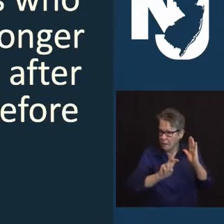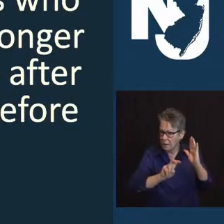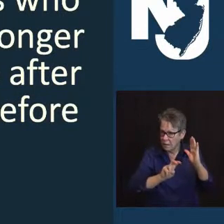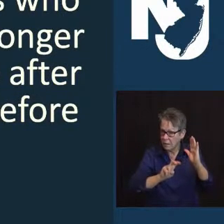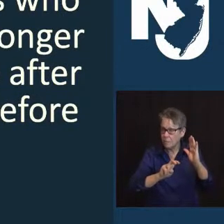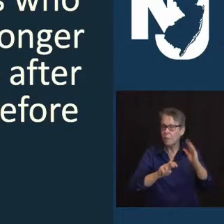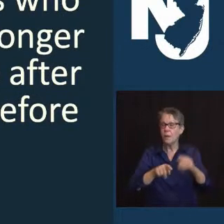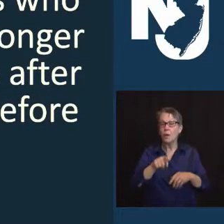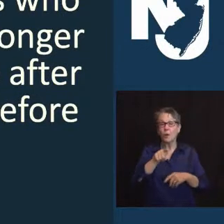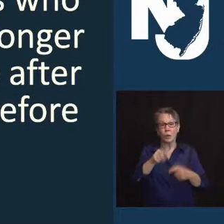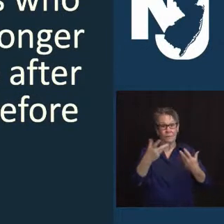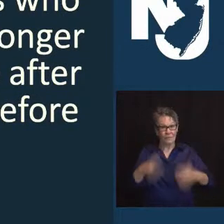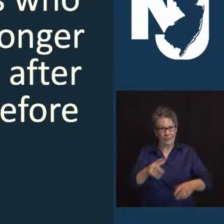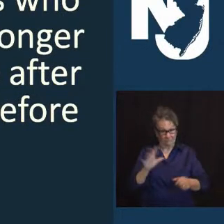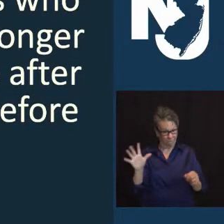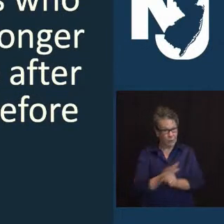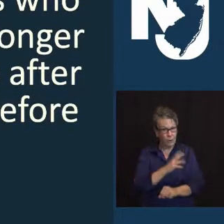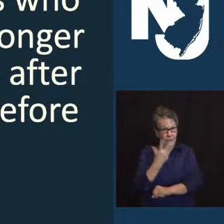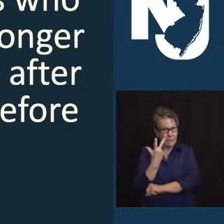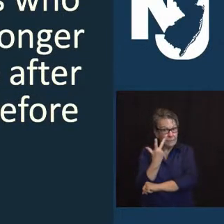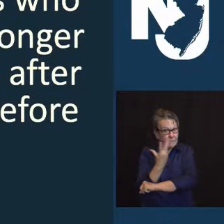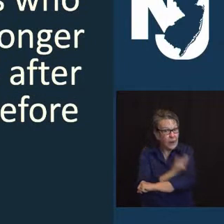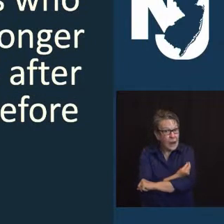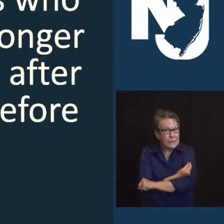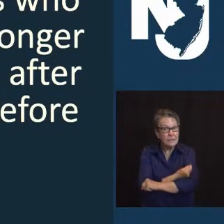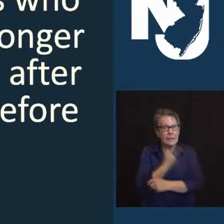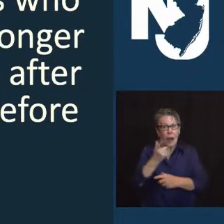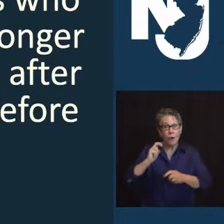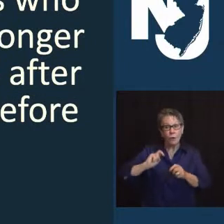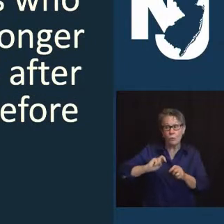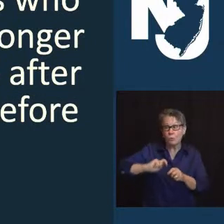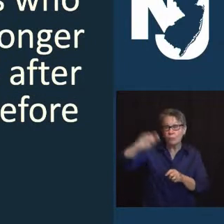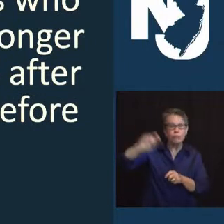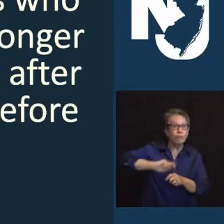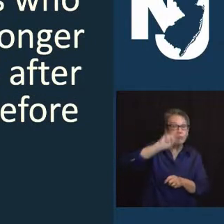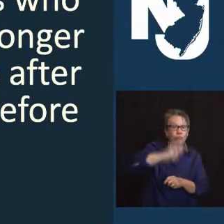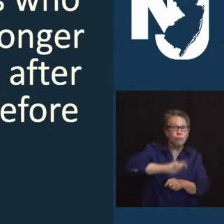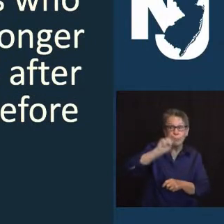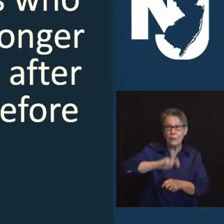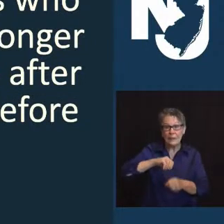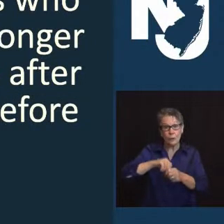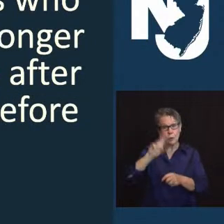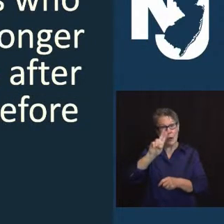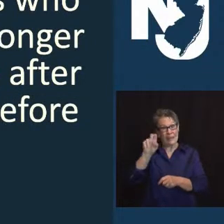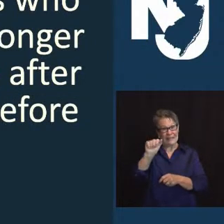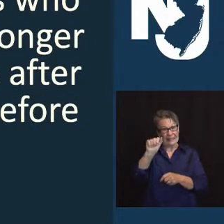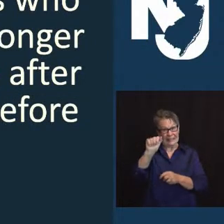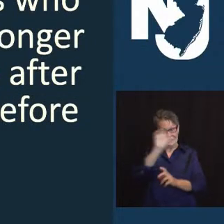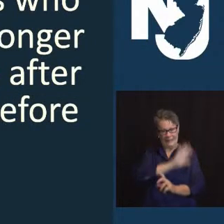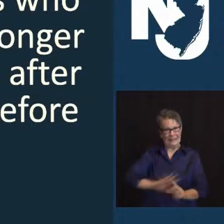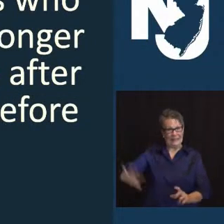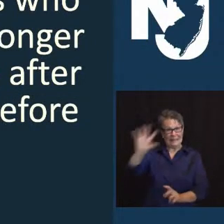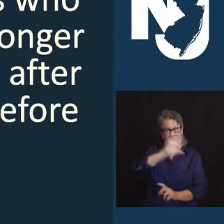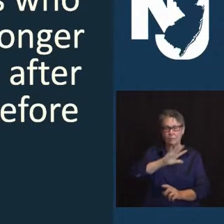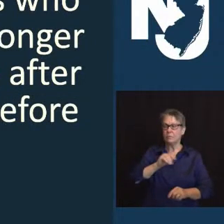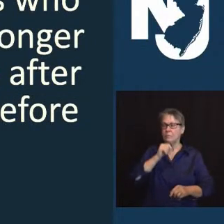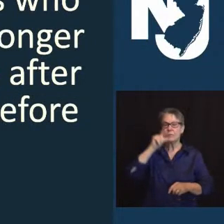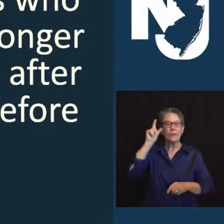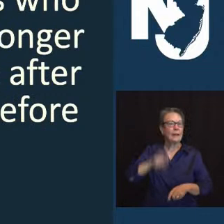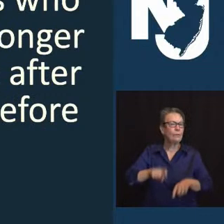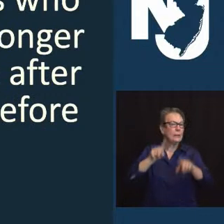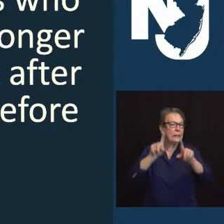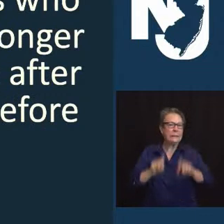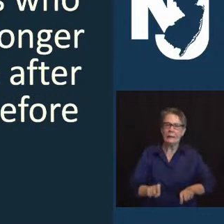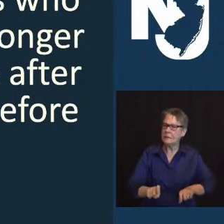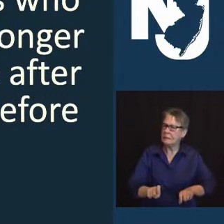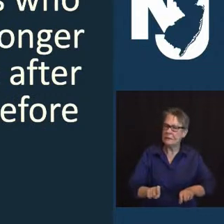domestically to self-quarantine after their trip or to get tested before or after travel. The federal requirement for testing upon